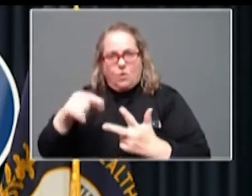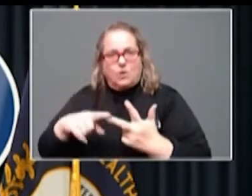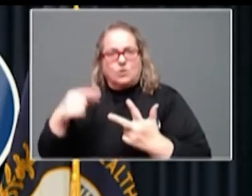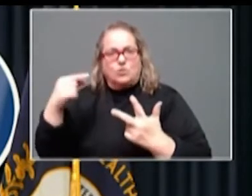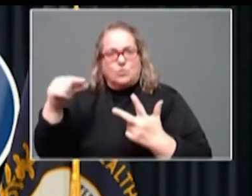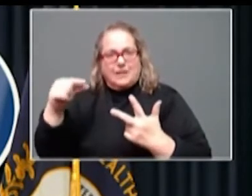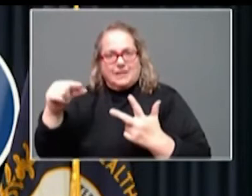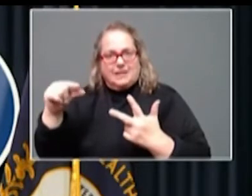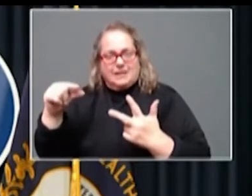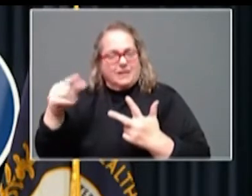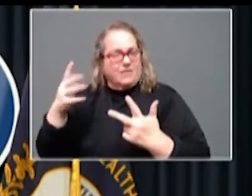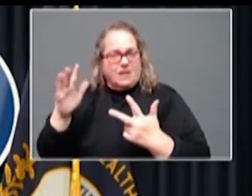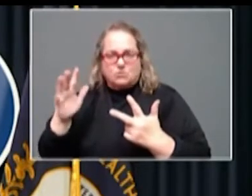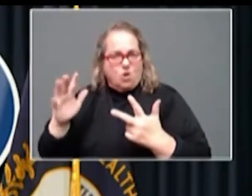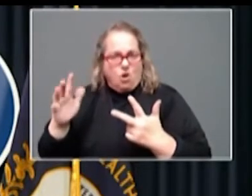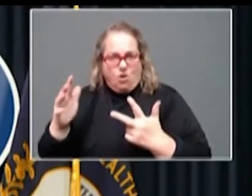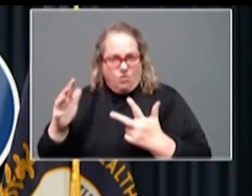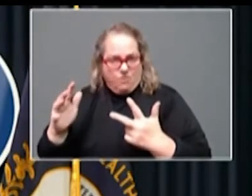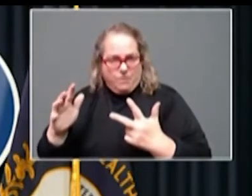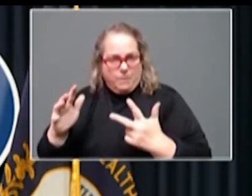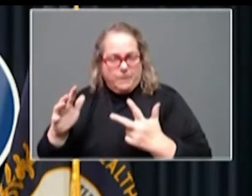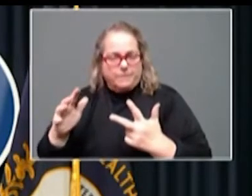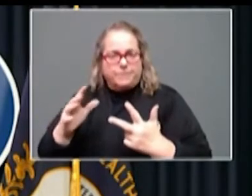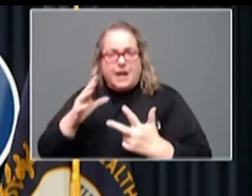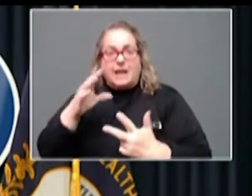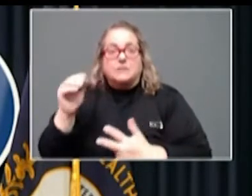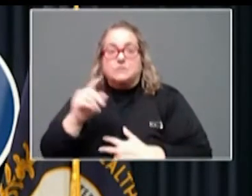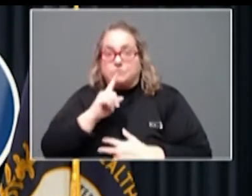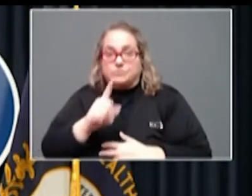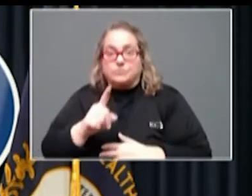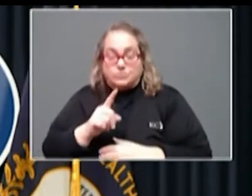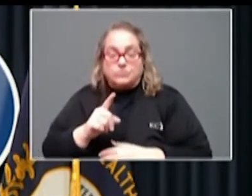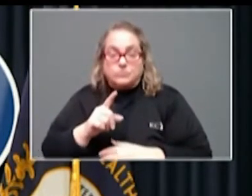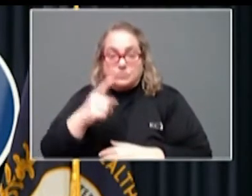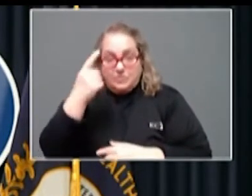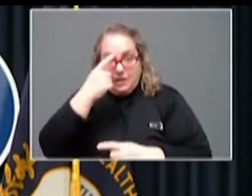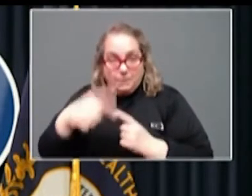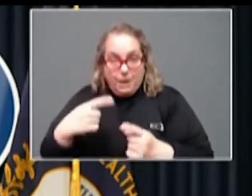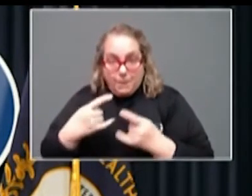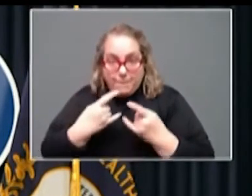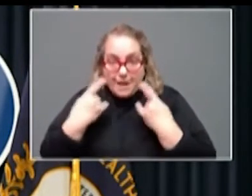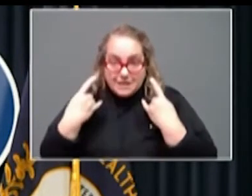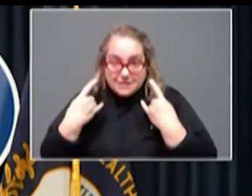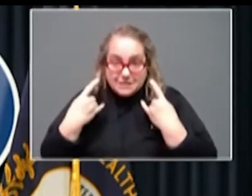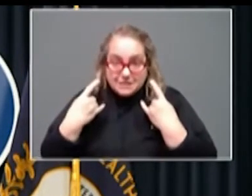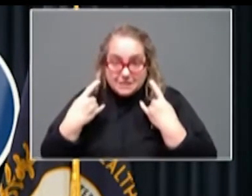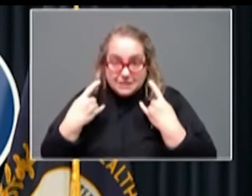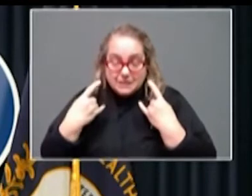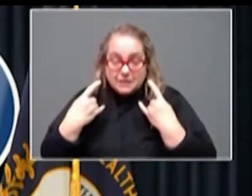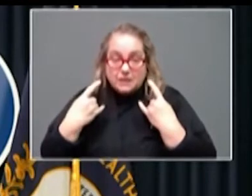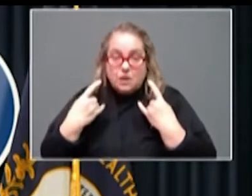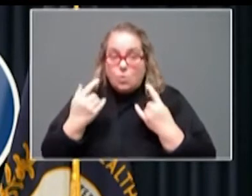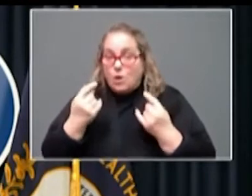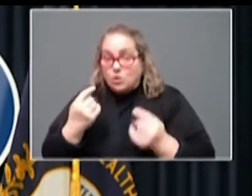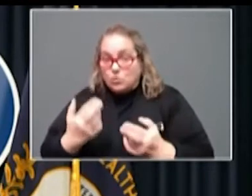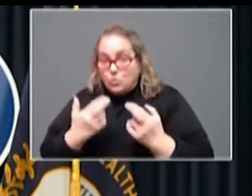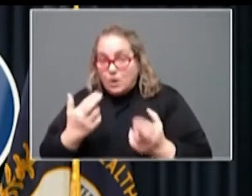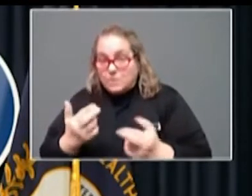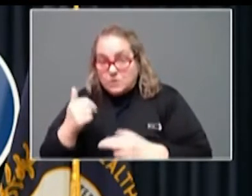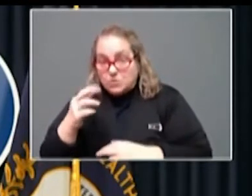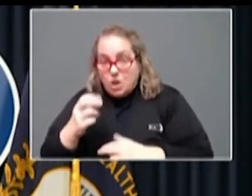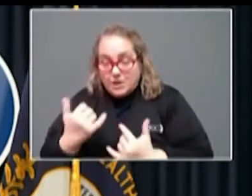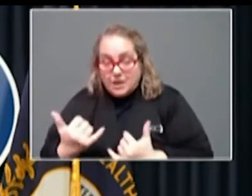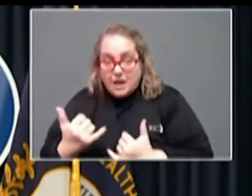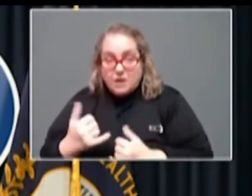green. And certainly thinking about, you know, masking on the whole and what the recommendations are, size